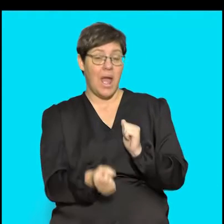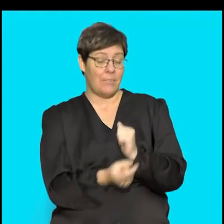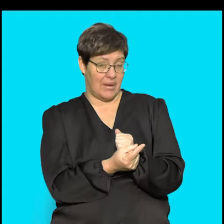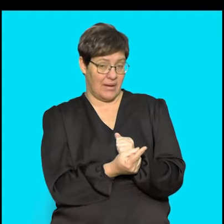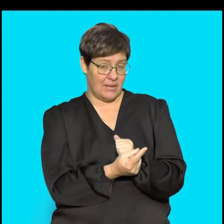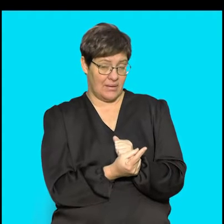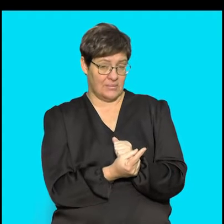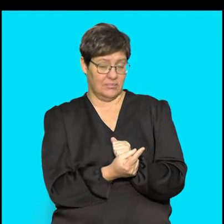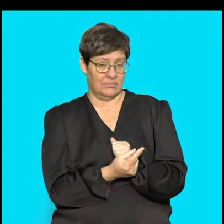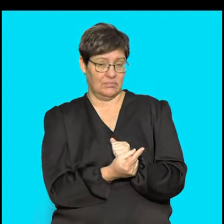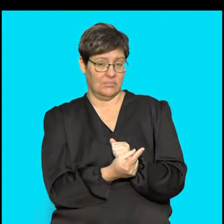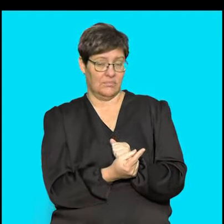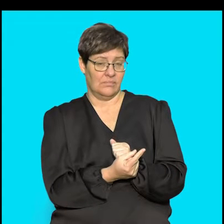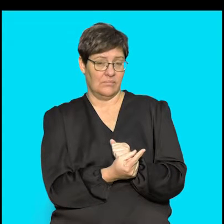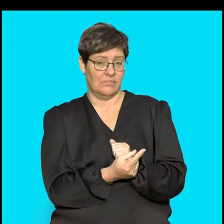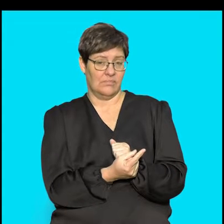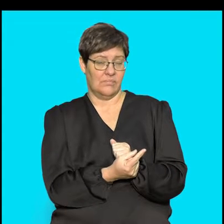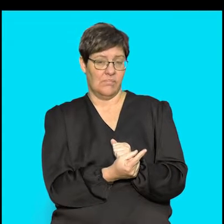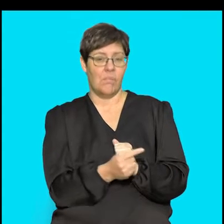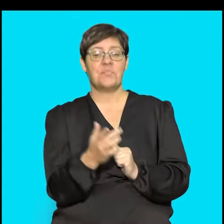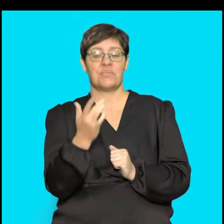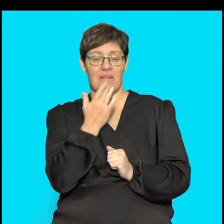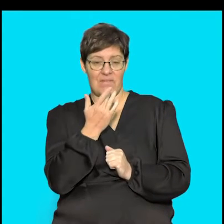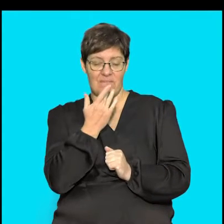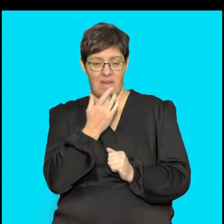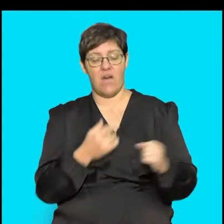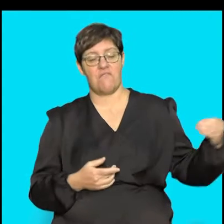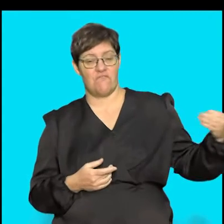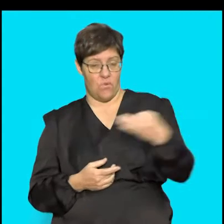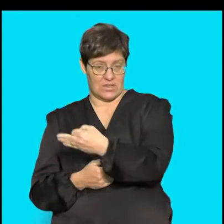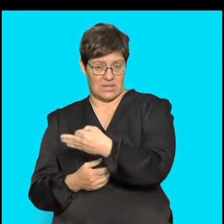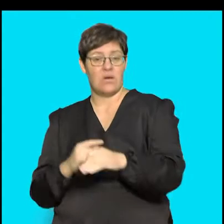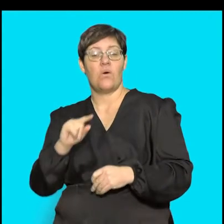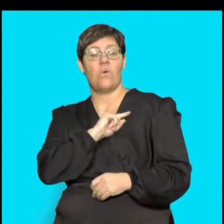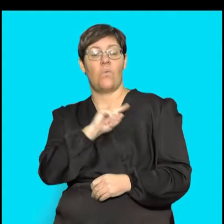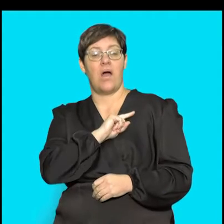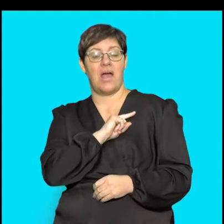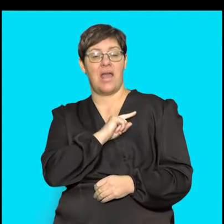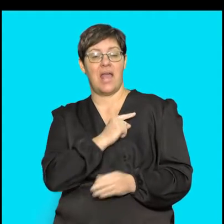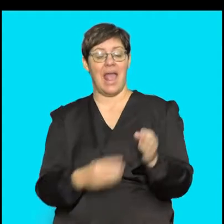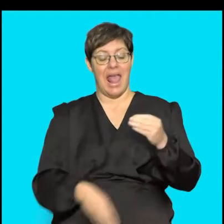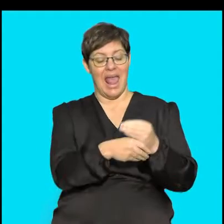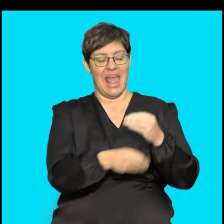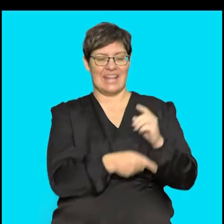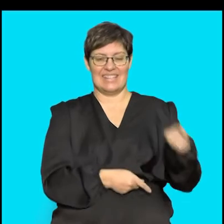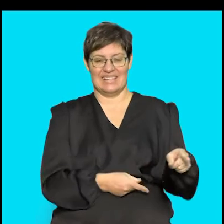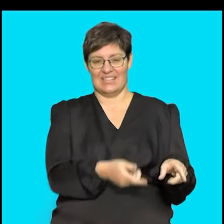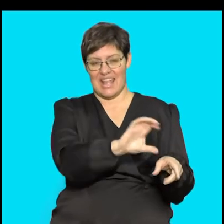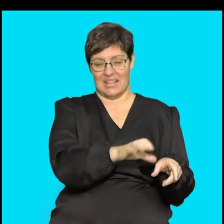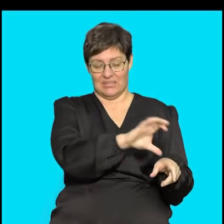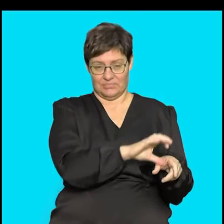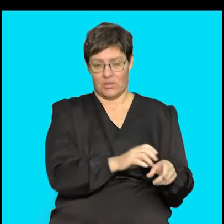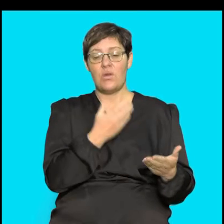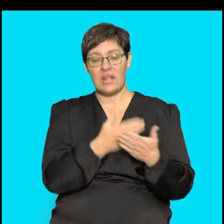happen now, the effect is we're going to now favor the forward reaction, because it's in favoring the forward